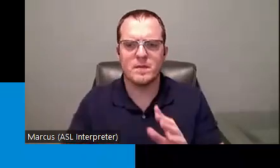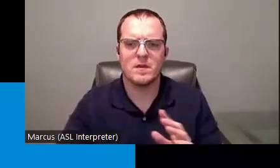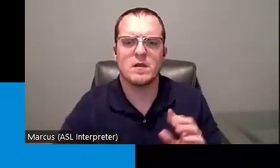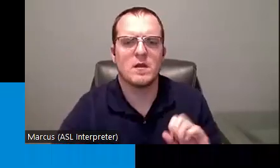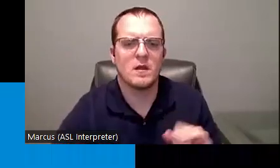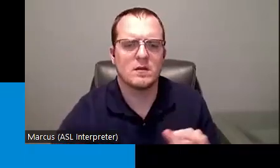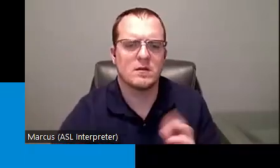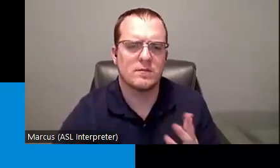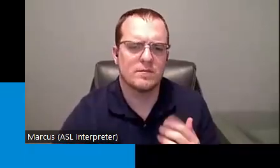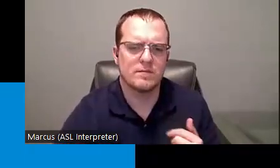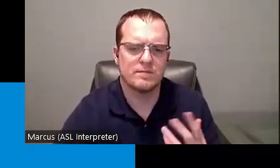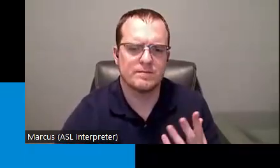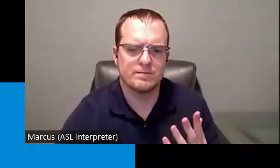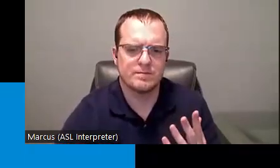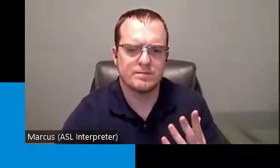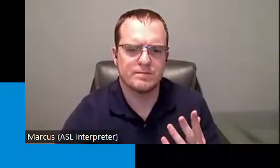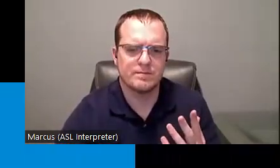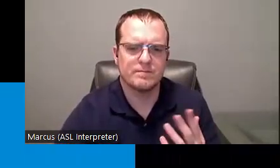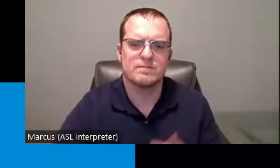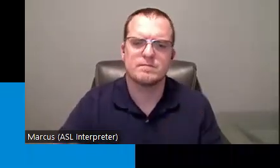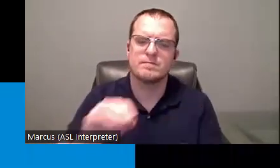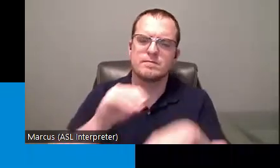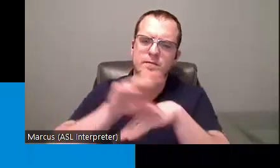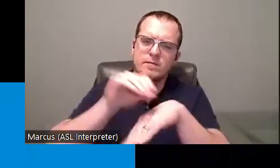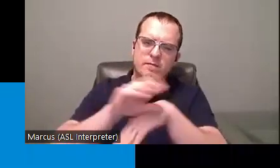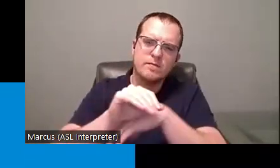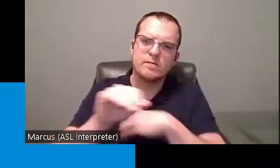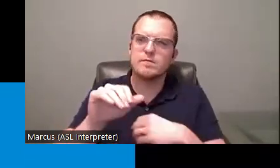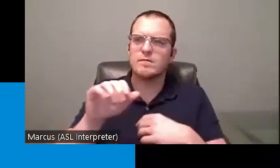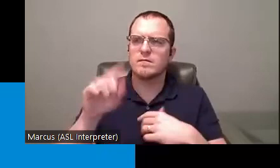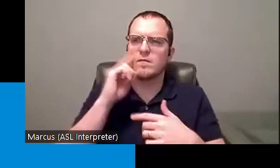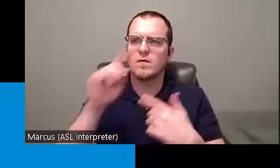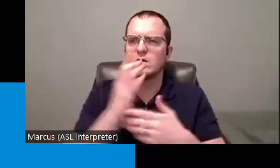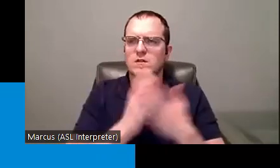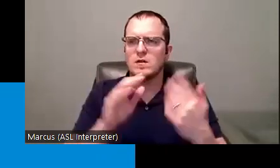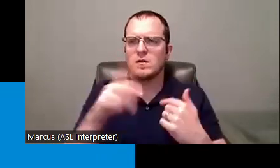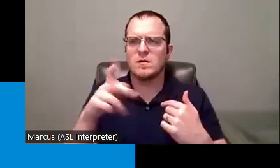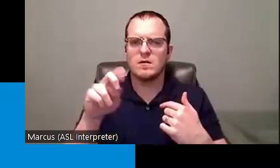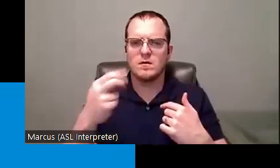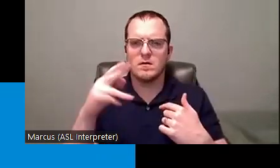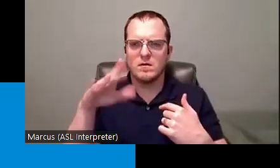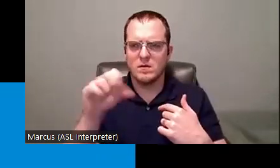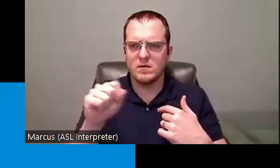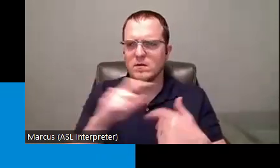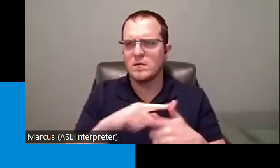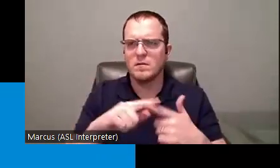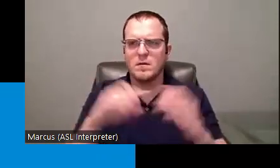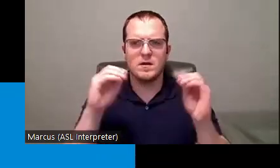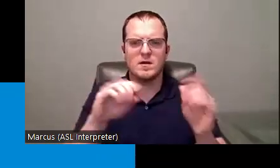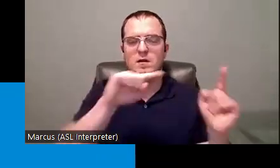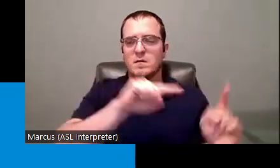advisory arm for Mr. Lavelle and some of the Penguins, but none of them ever came out to the